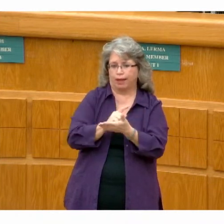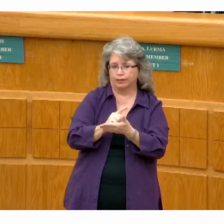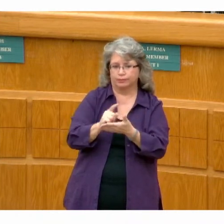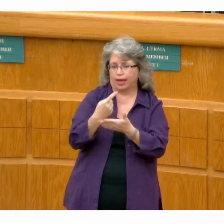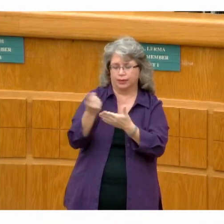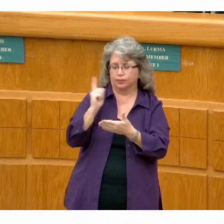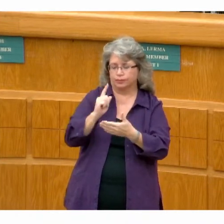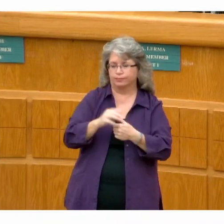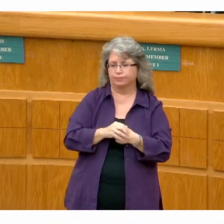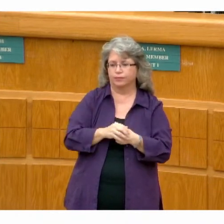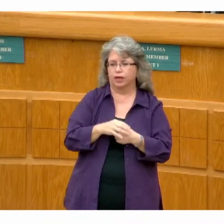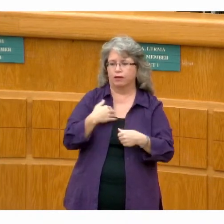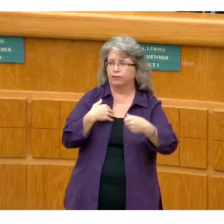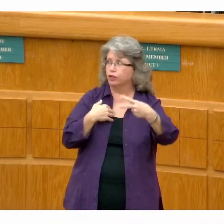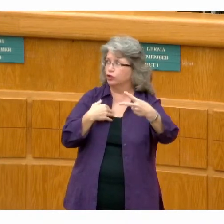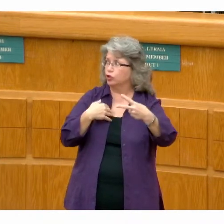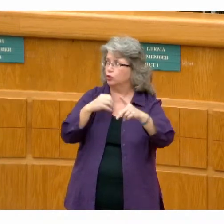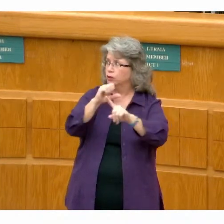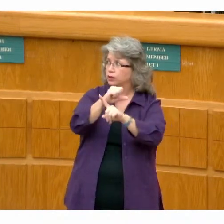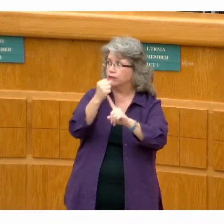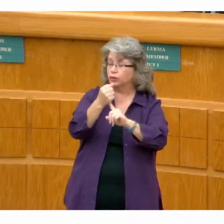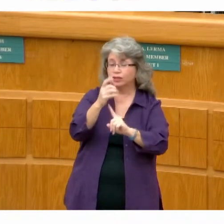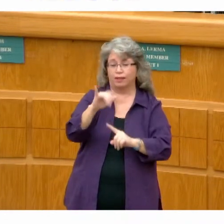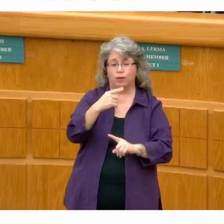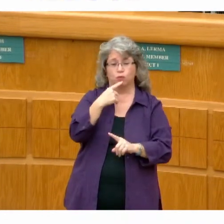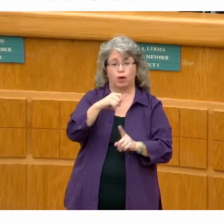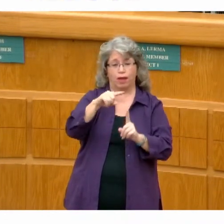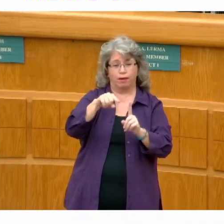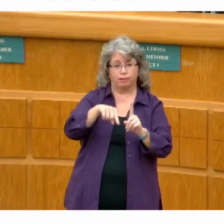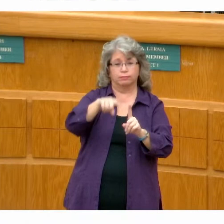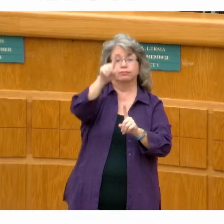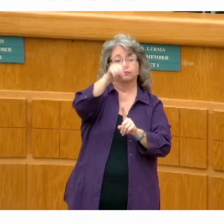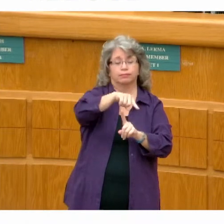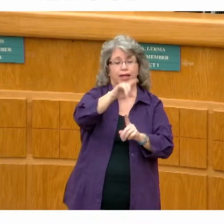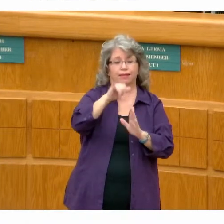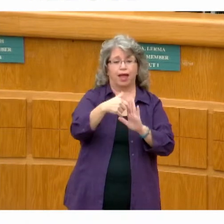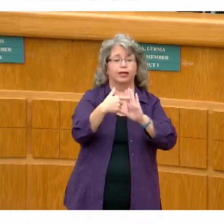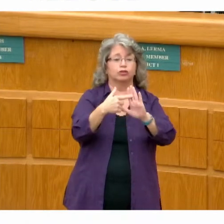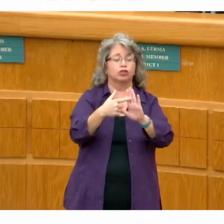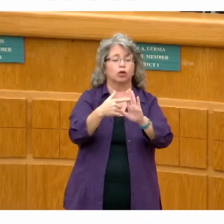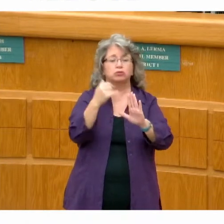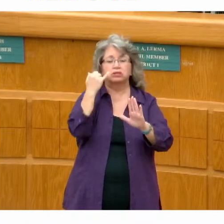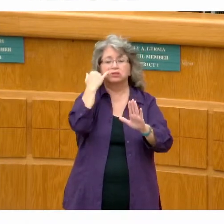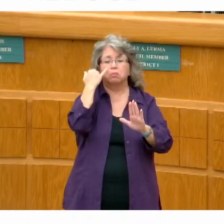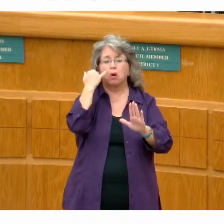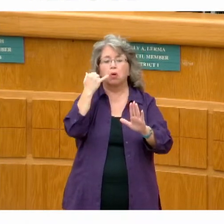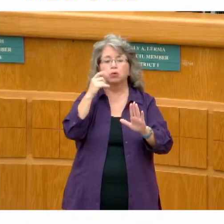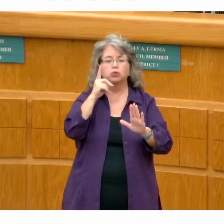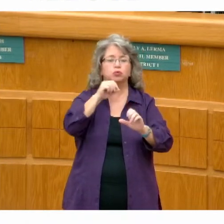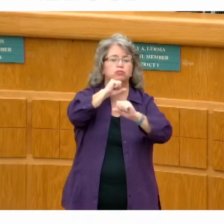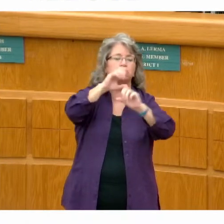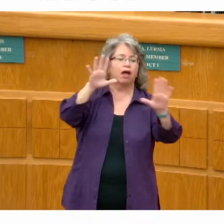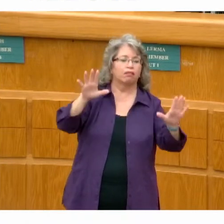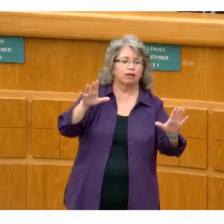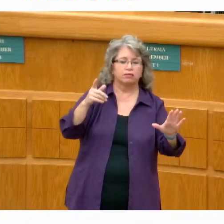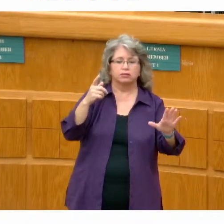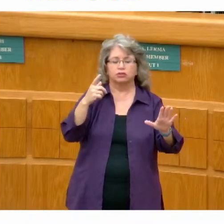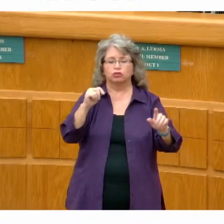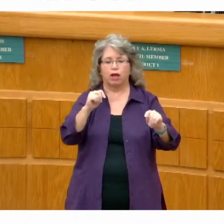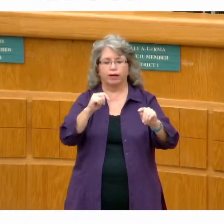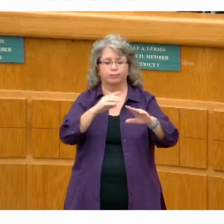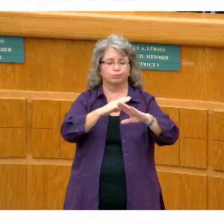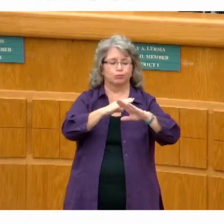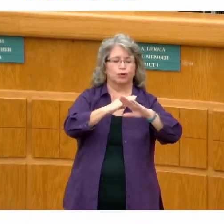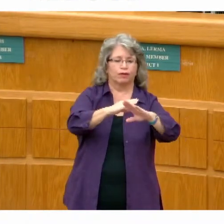two scenarios. In the red scenario, that's what was projected to happen if we didn't do anything to try to curtail the Omicron wave.